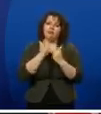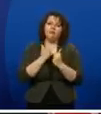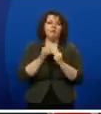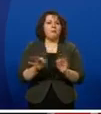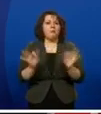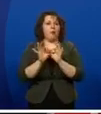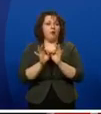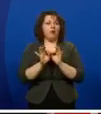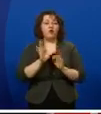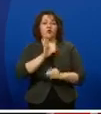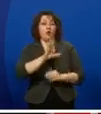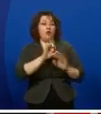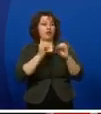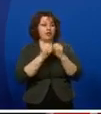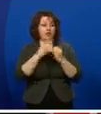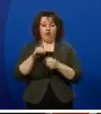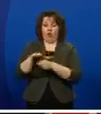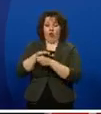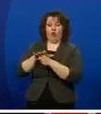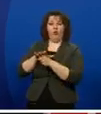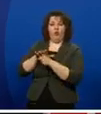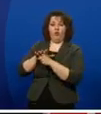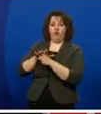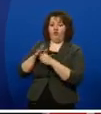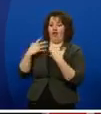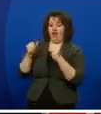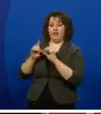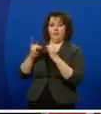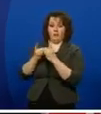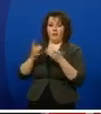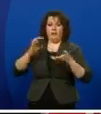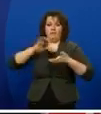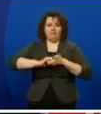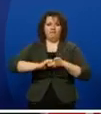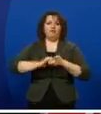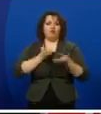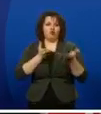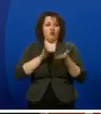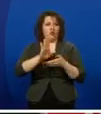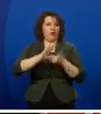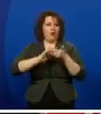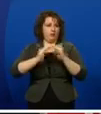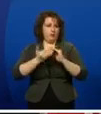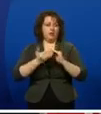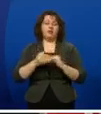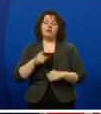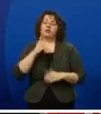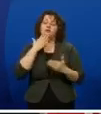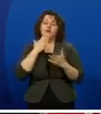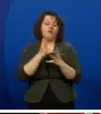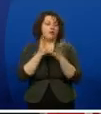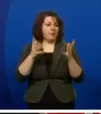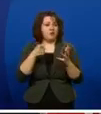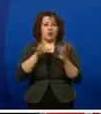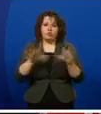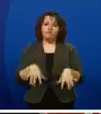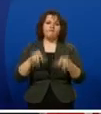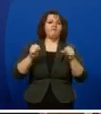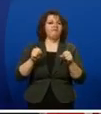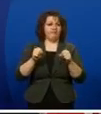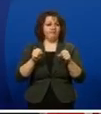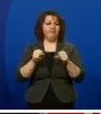organization and the local Department of Public Health to serve the people in your area. So thank you so much for stepping up to make this